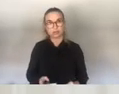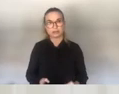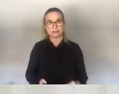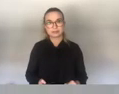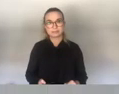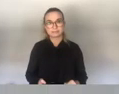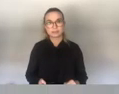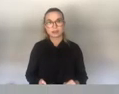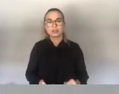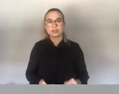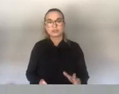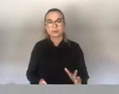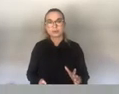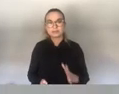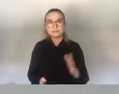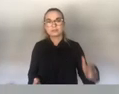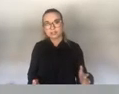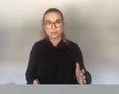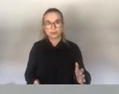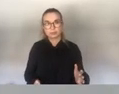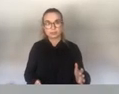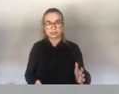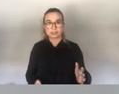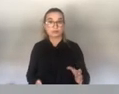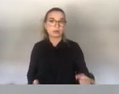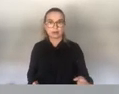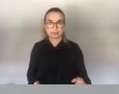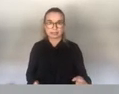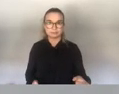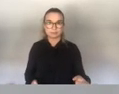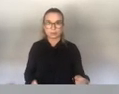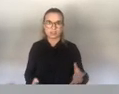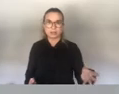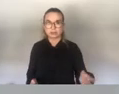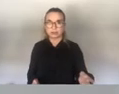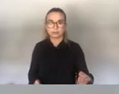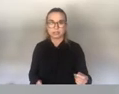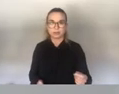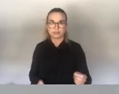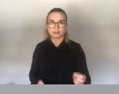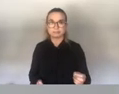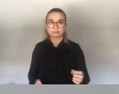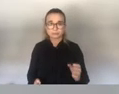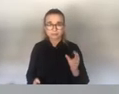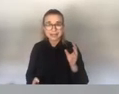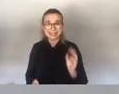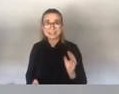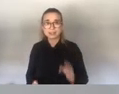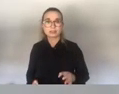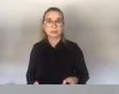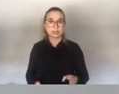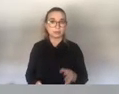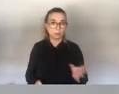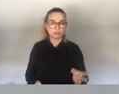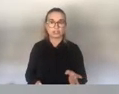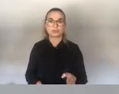veteran clients. So this field of digital therapeutics is growing rapidly within the mental health ecosystem, and it is starting